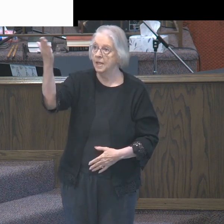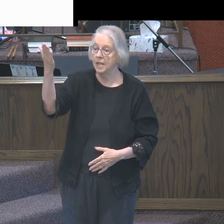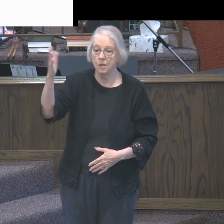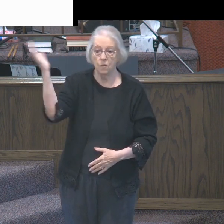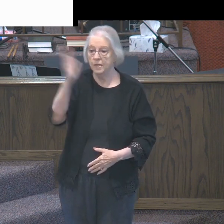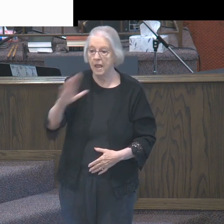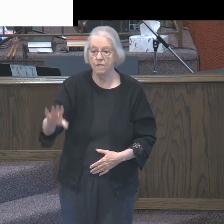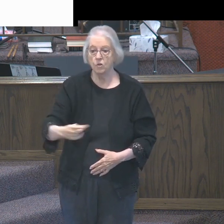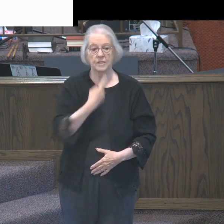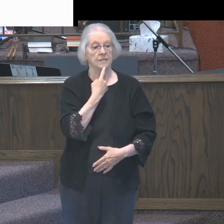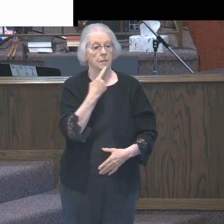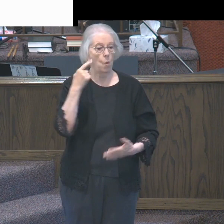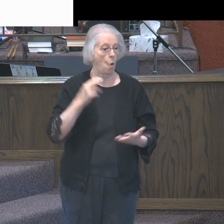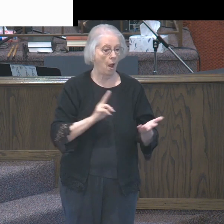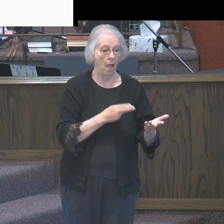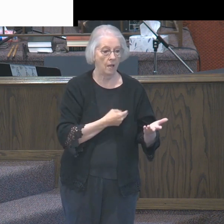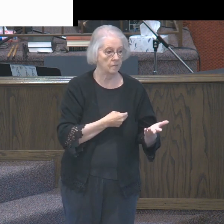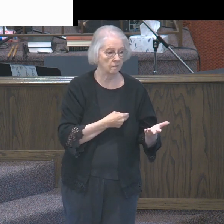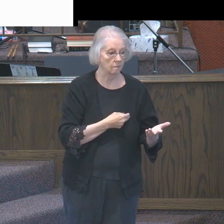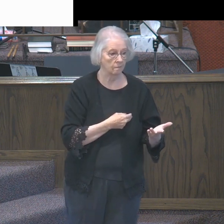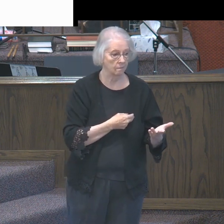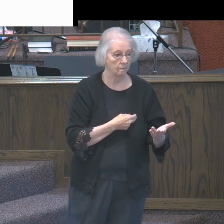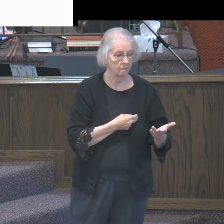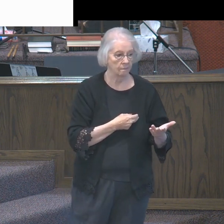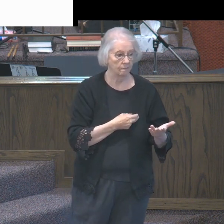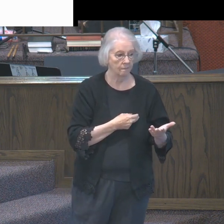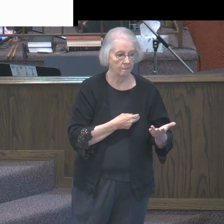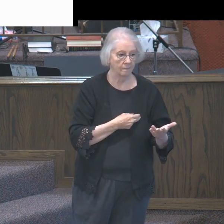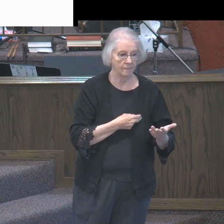earthly father, good or not so good.